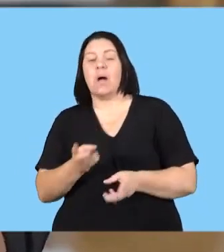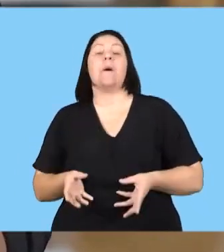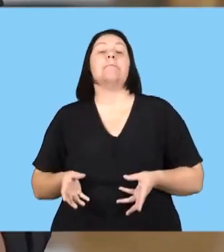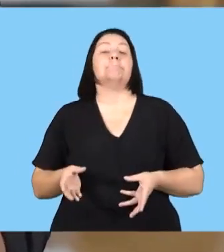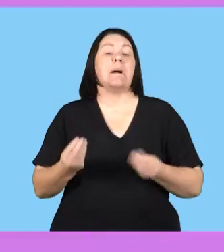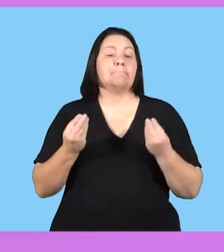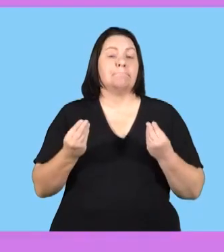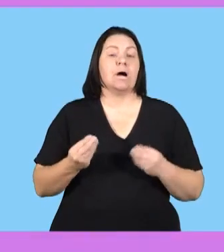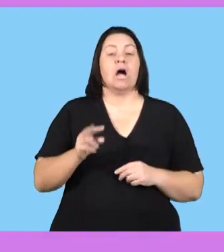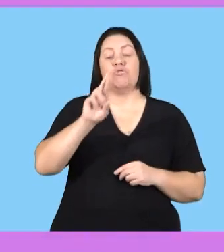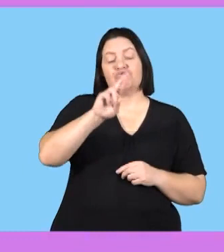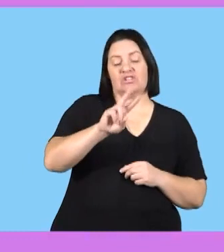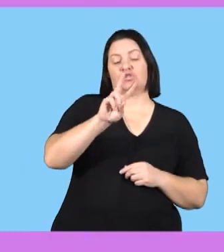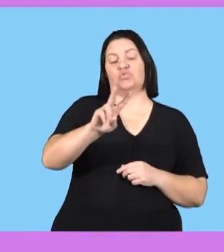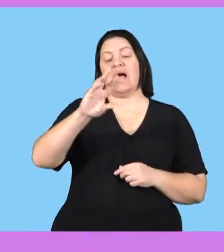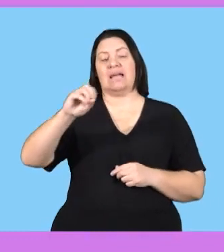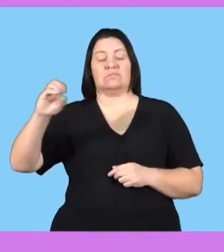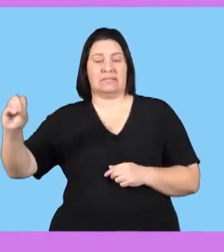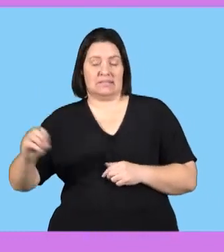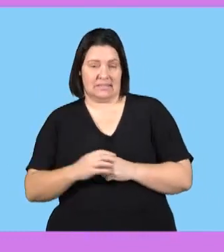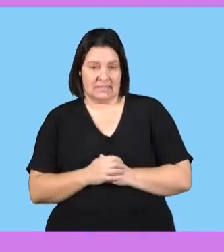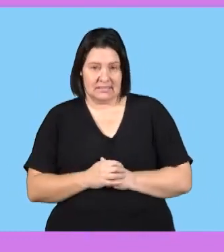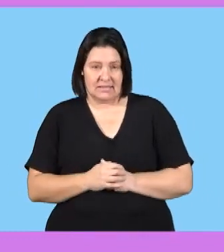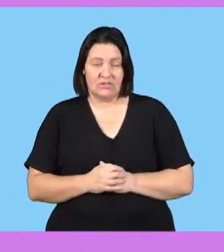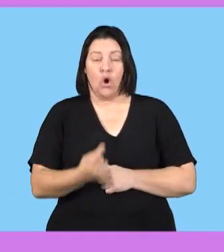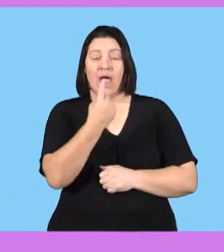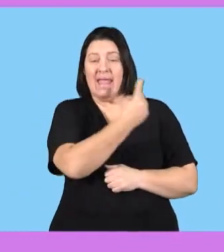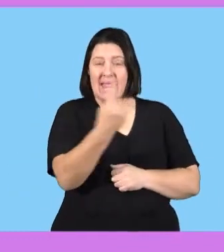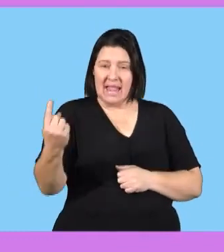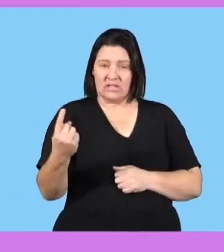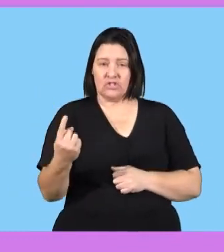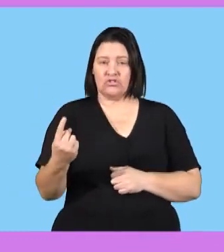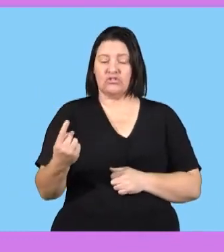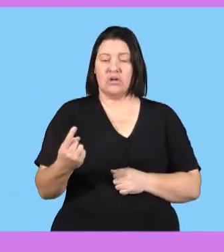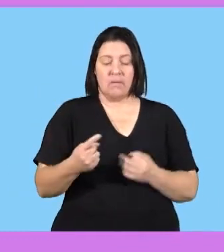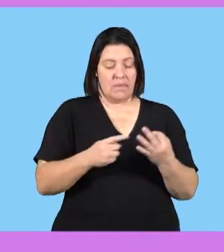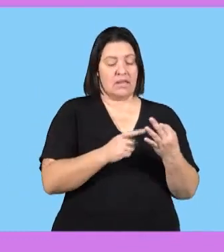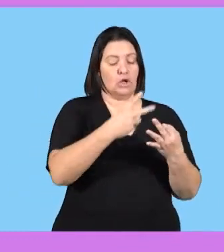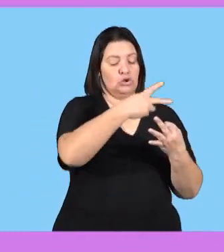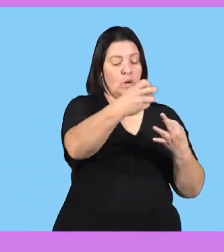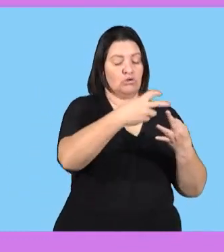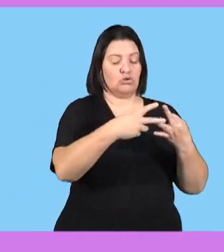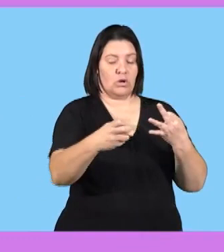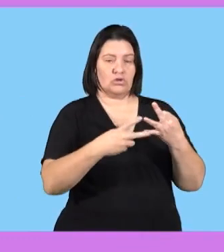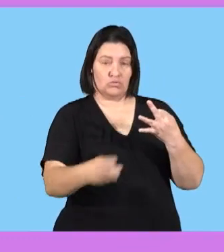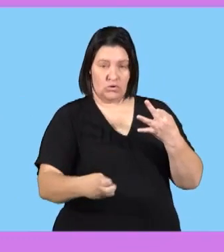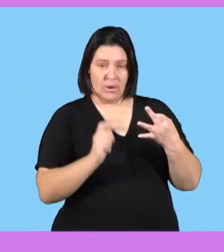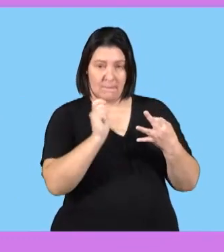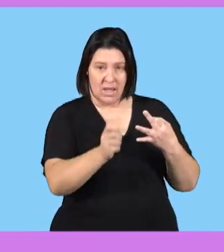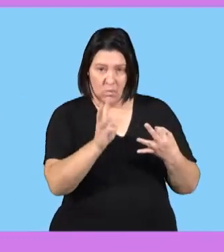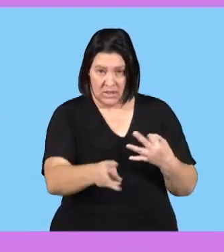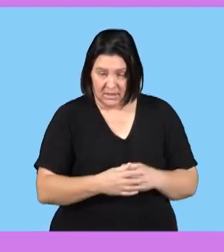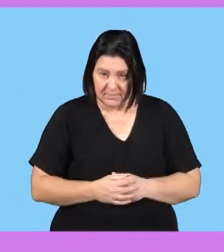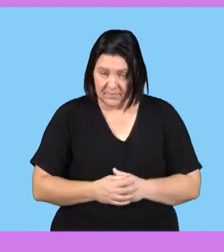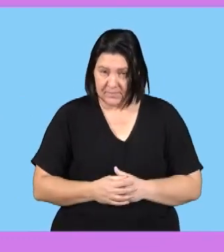we get 200 rand. Therefore, each one of them will pay 200 rand.